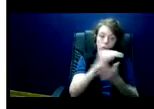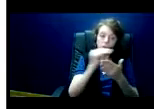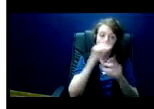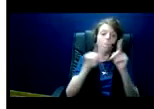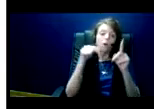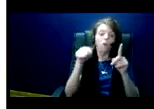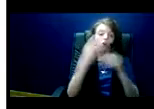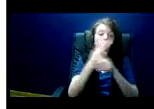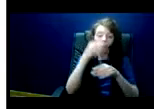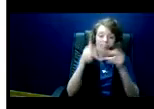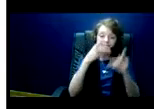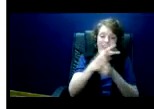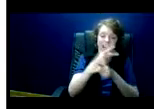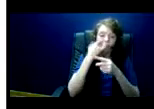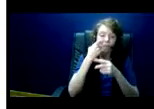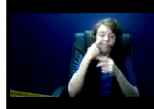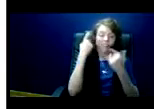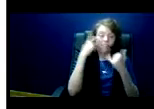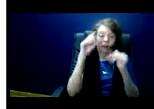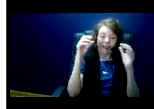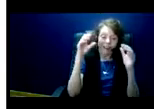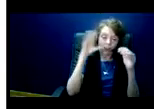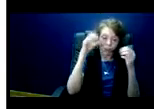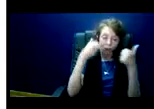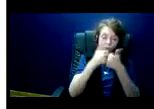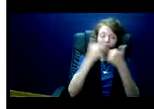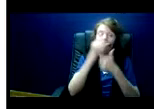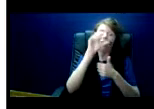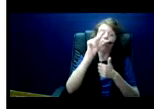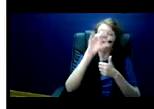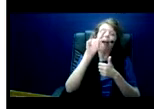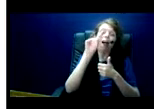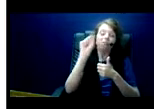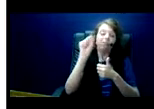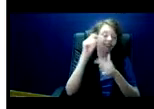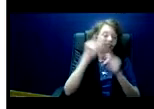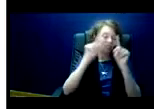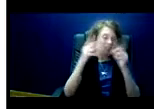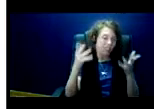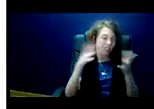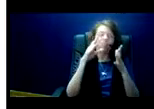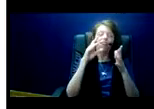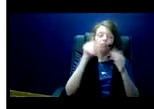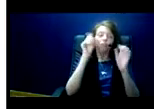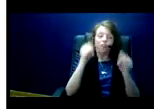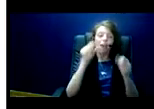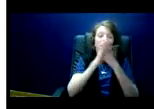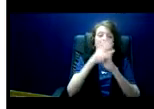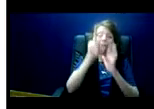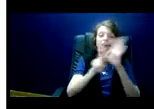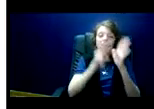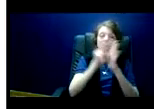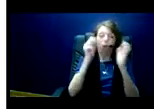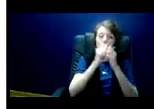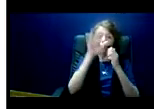of video for crafts, choreography, scene work, tons of ways to do that, where you get to become a videographer with your